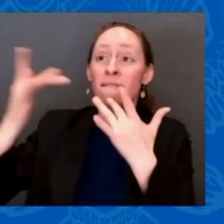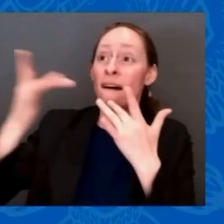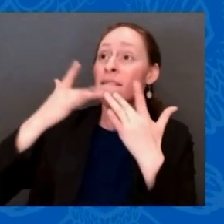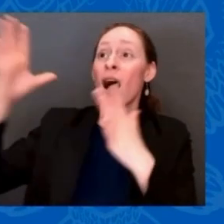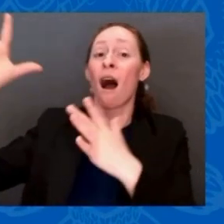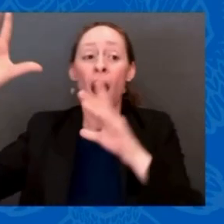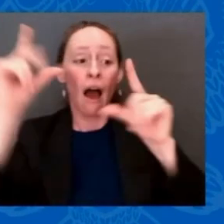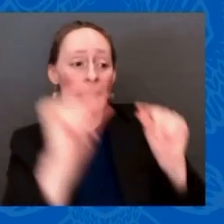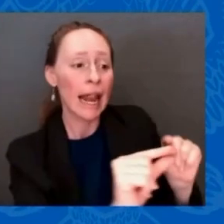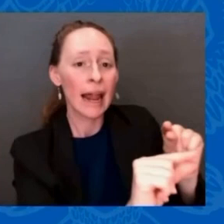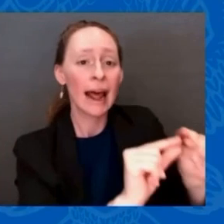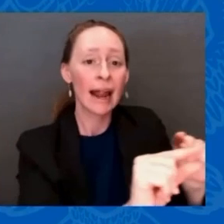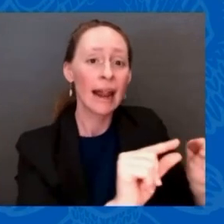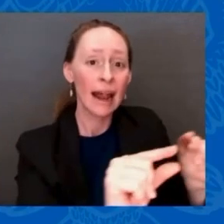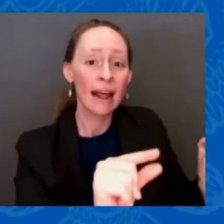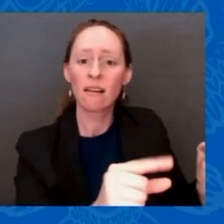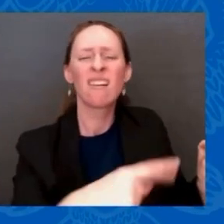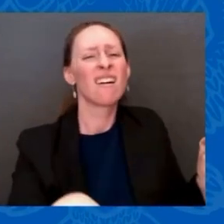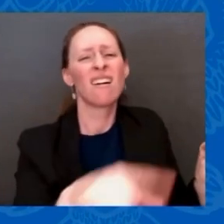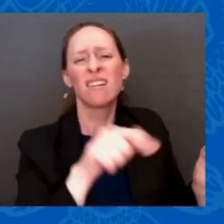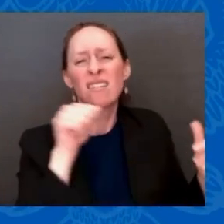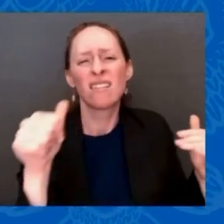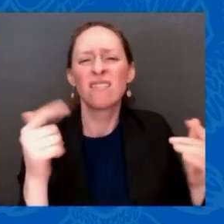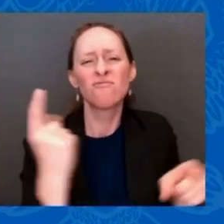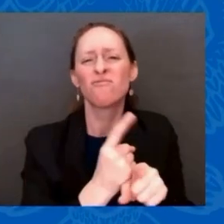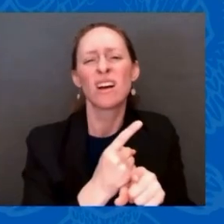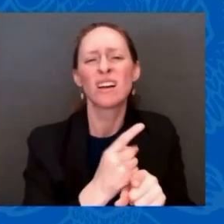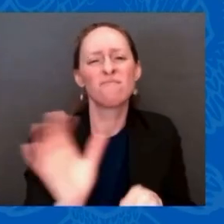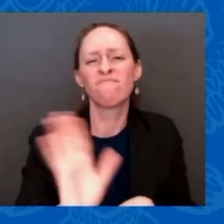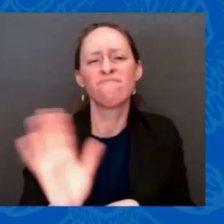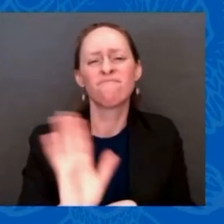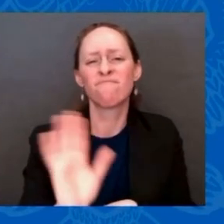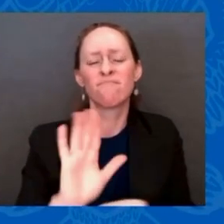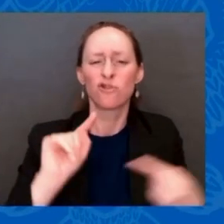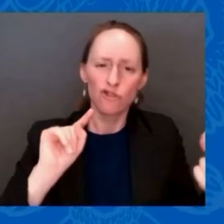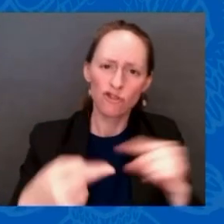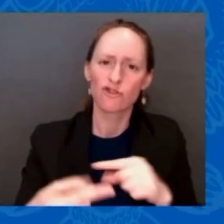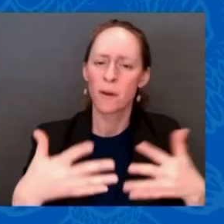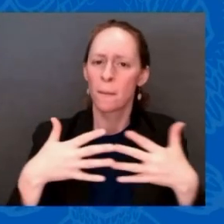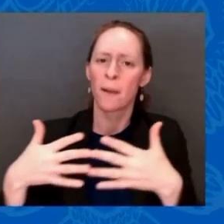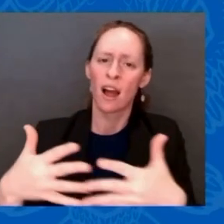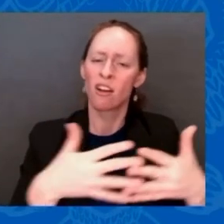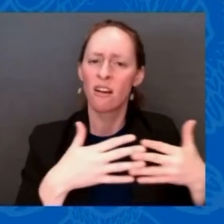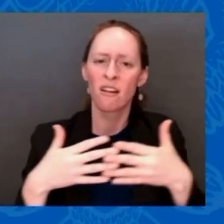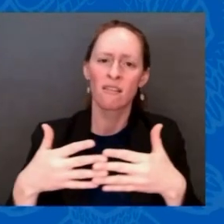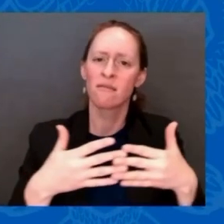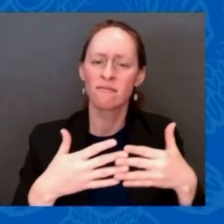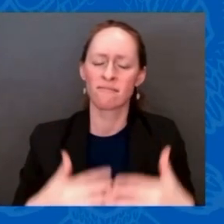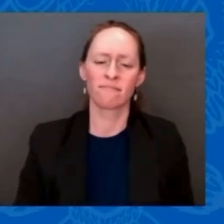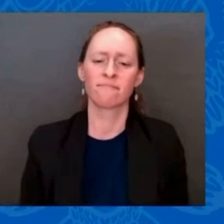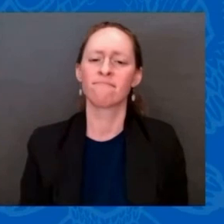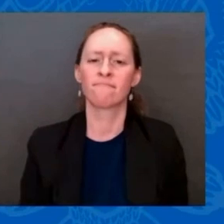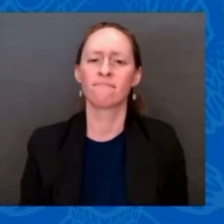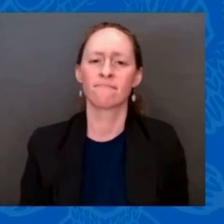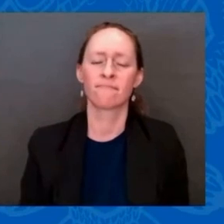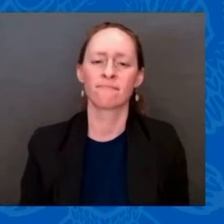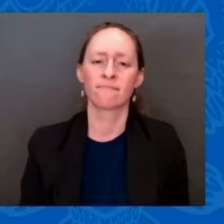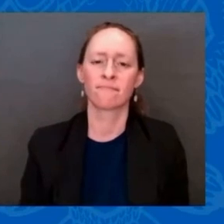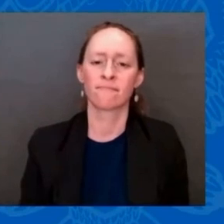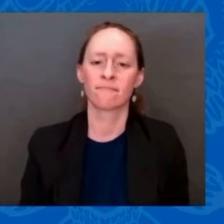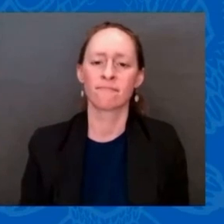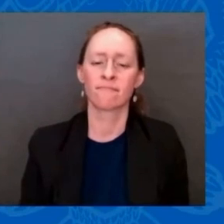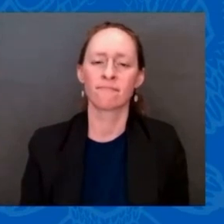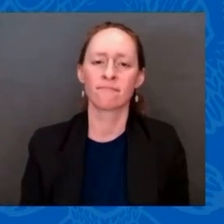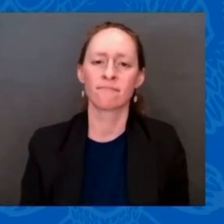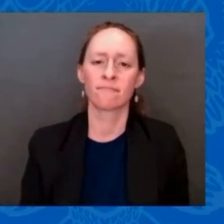where we walked away, and how many in this country, from how this country was built, how this city was